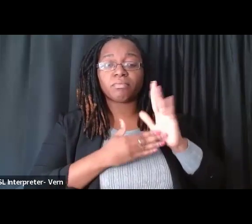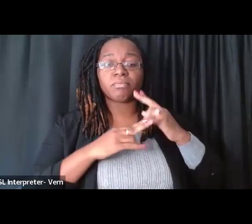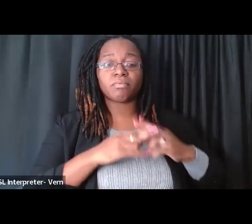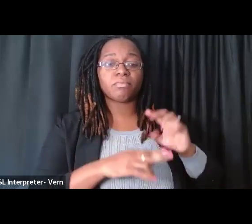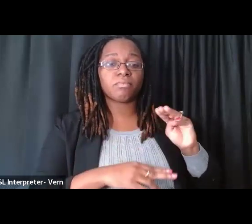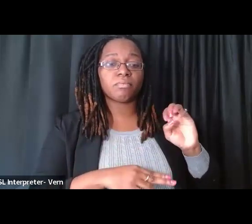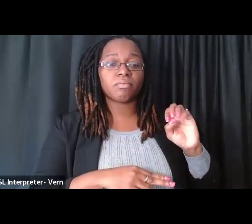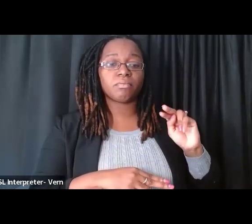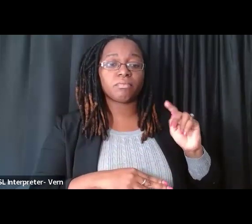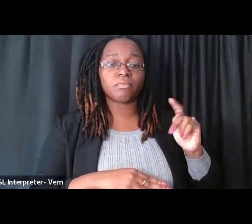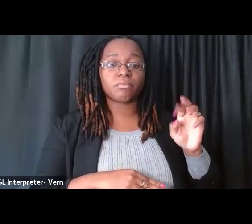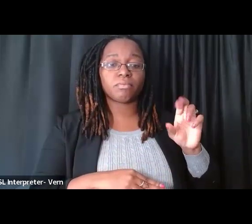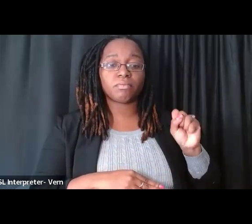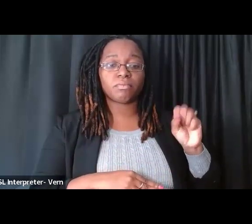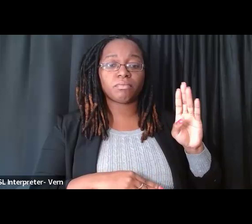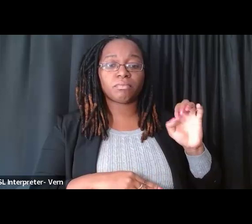that you can expect to play.